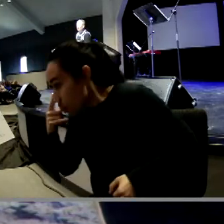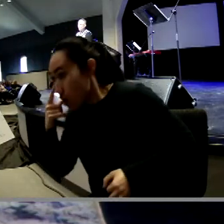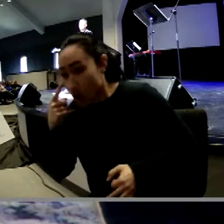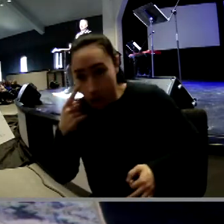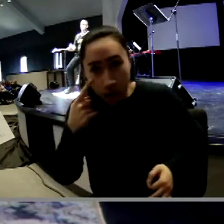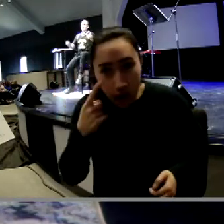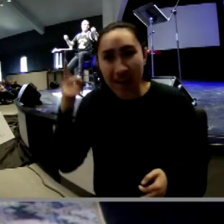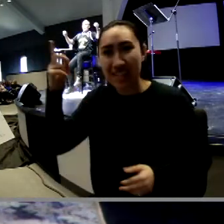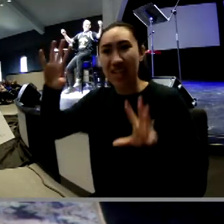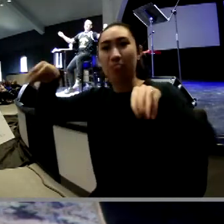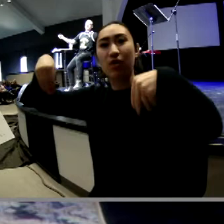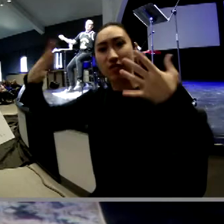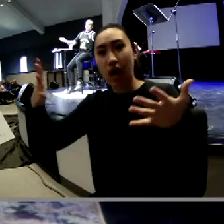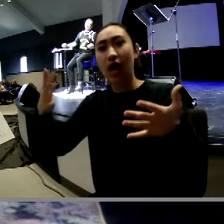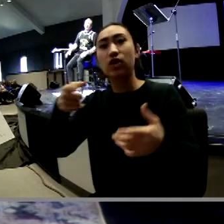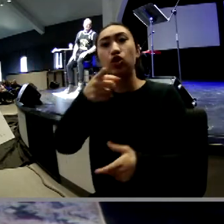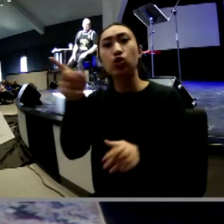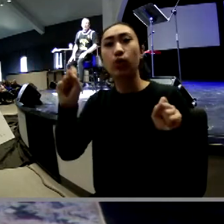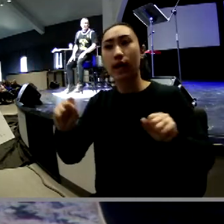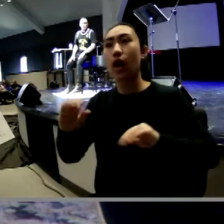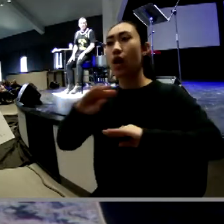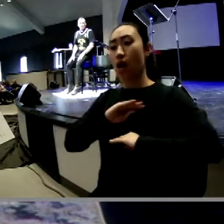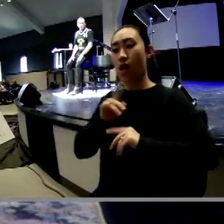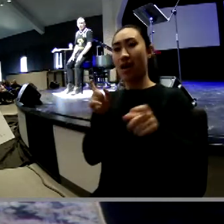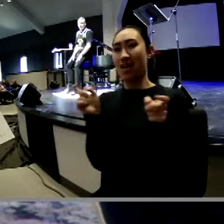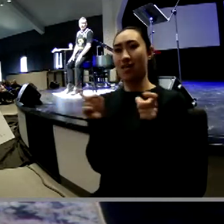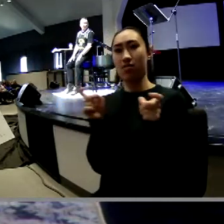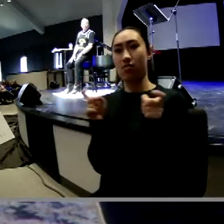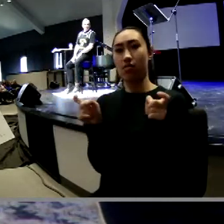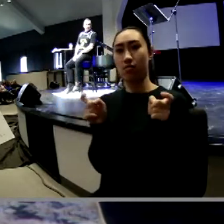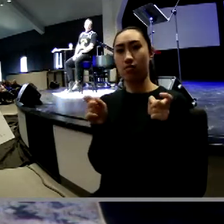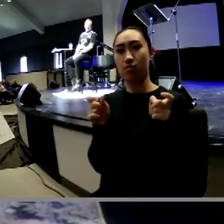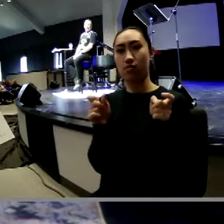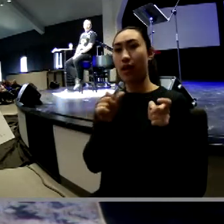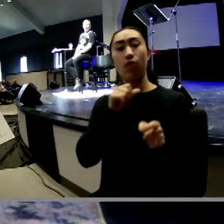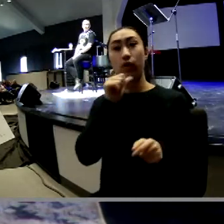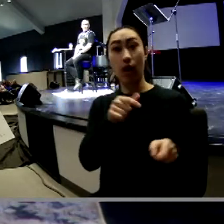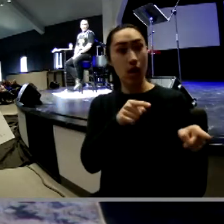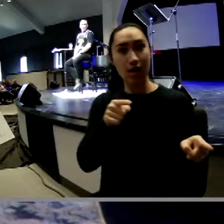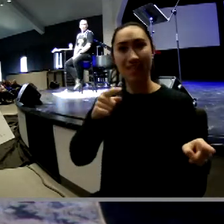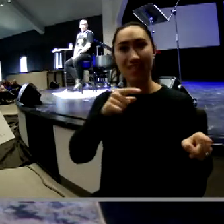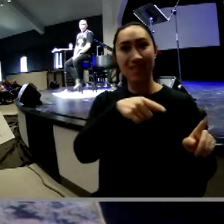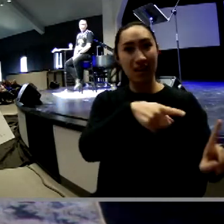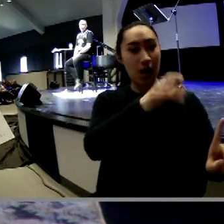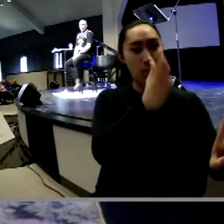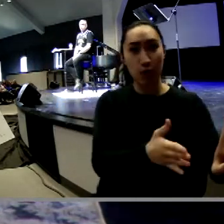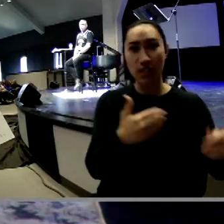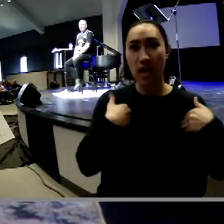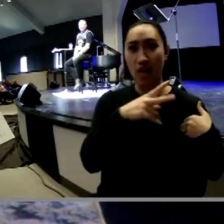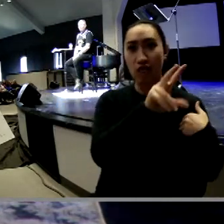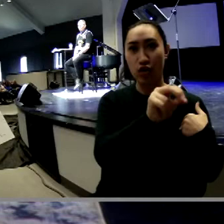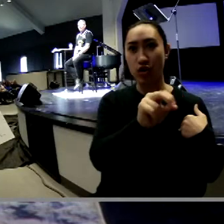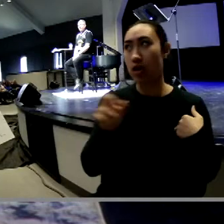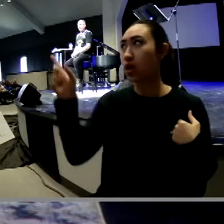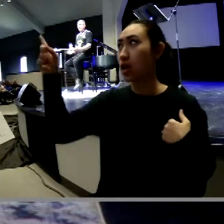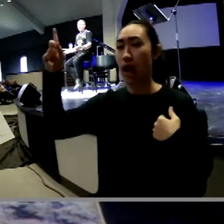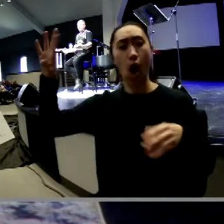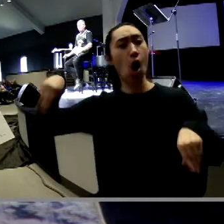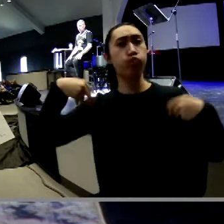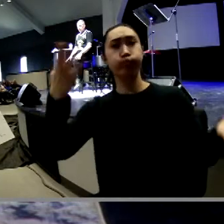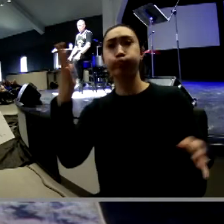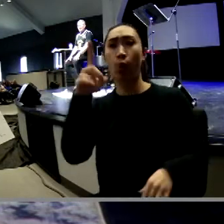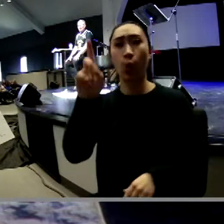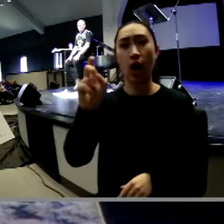church, because I was at the Target Center speaking in front of 12,000 people, and you run a small group